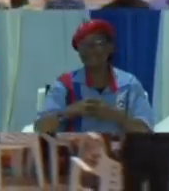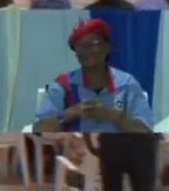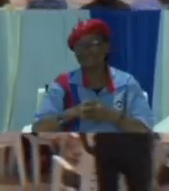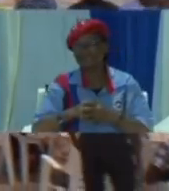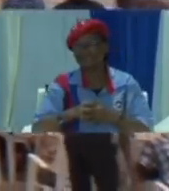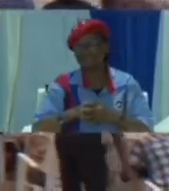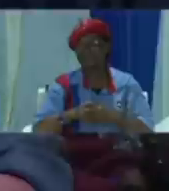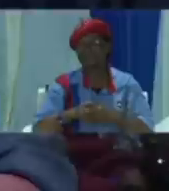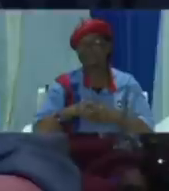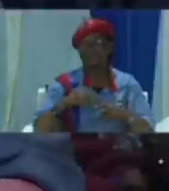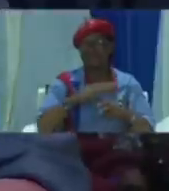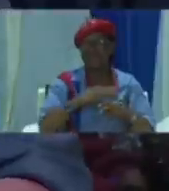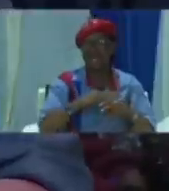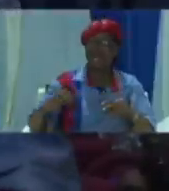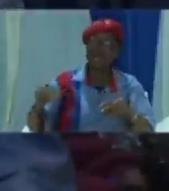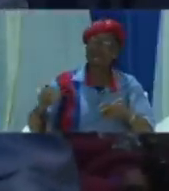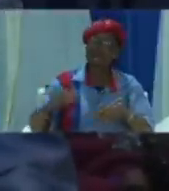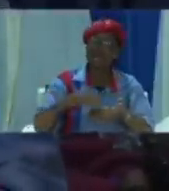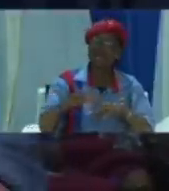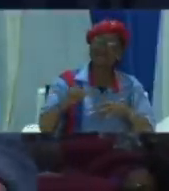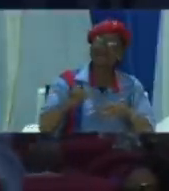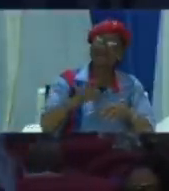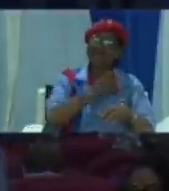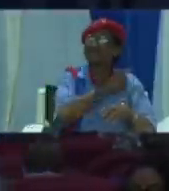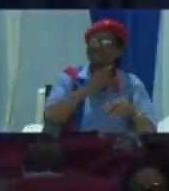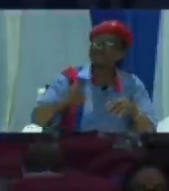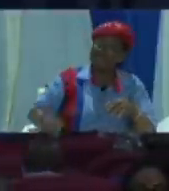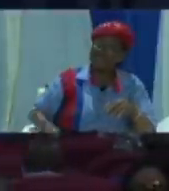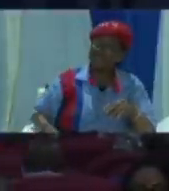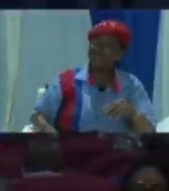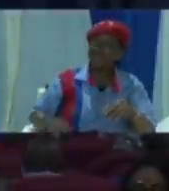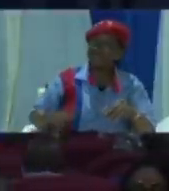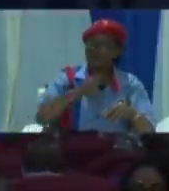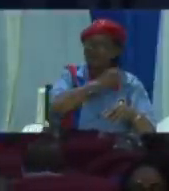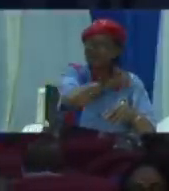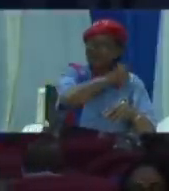And after David, Solomon came. And